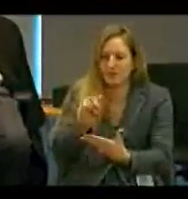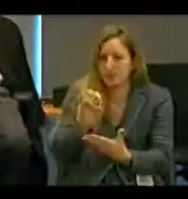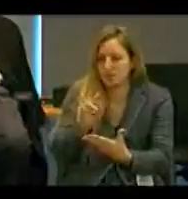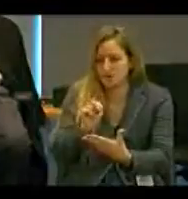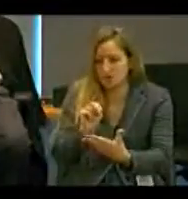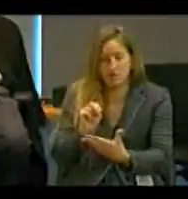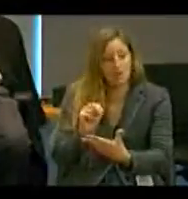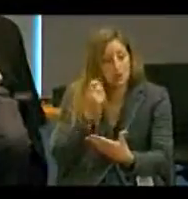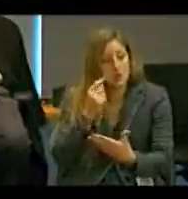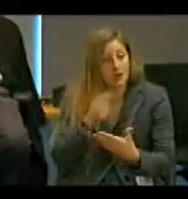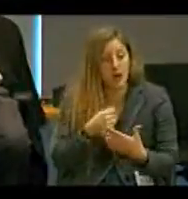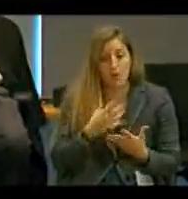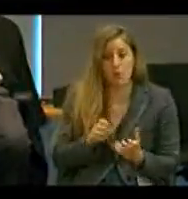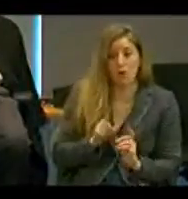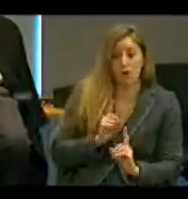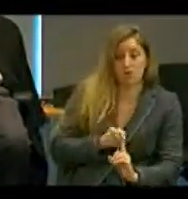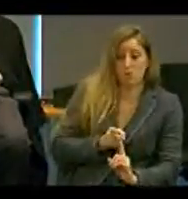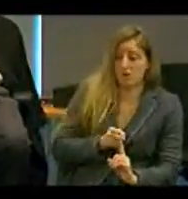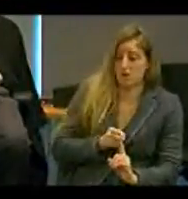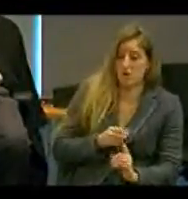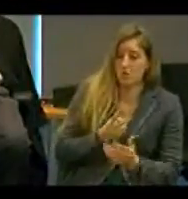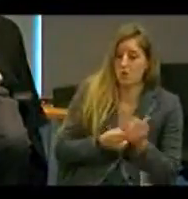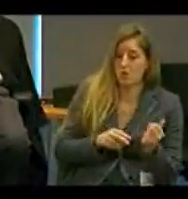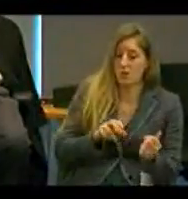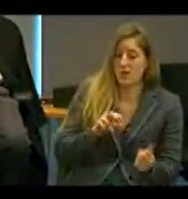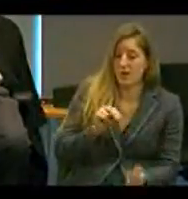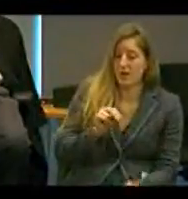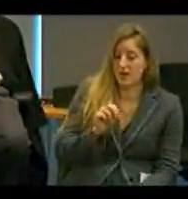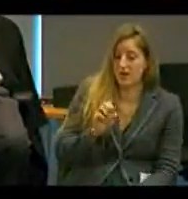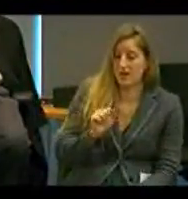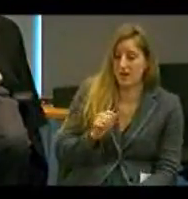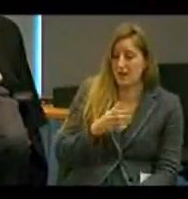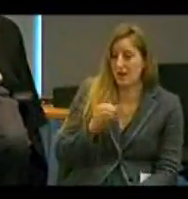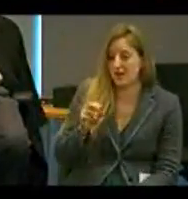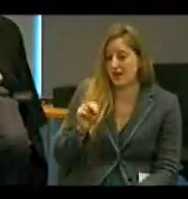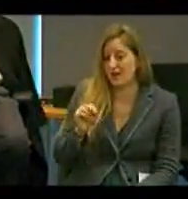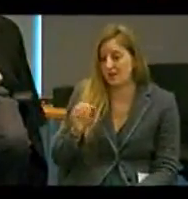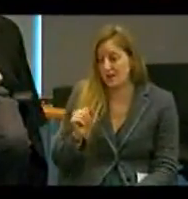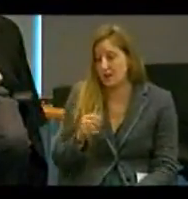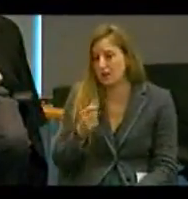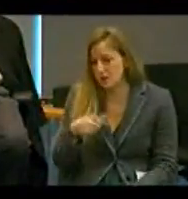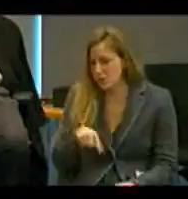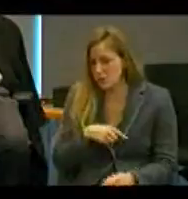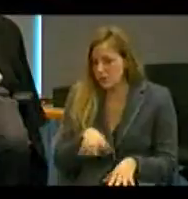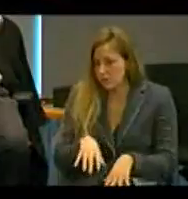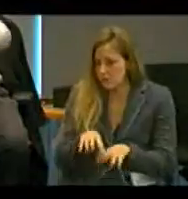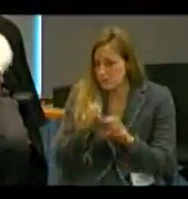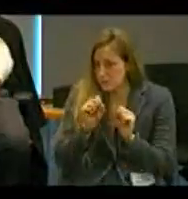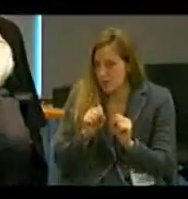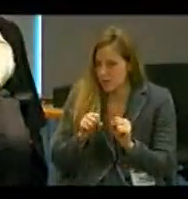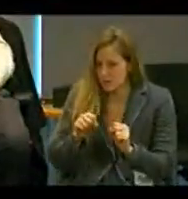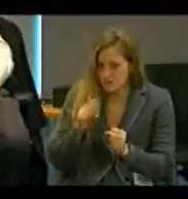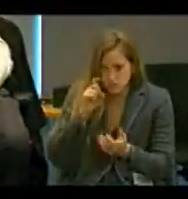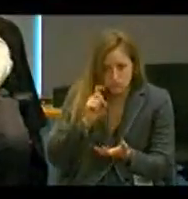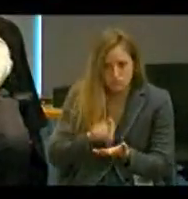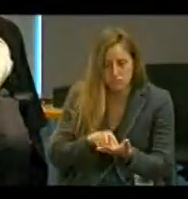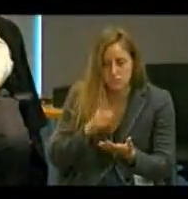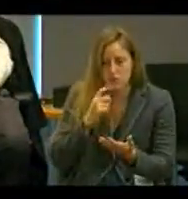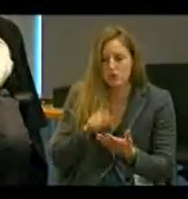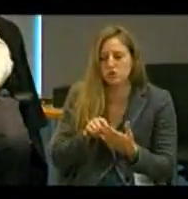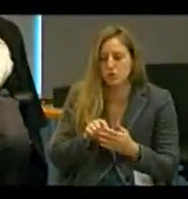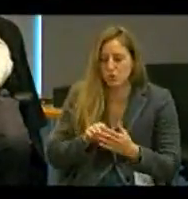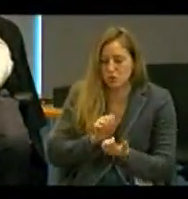the NEA and the AFT support taking measures and addressing racial disparities in discipline,